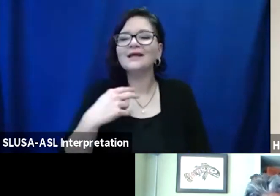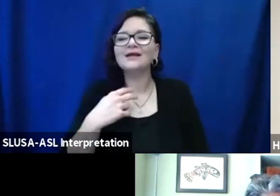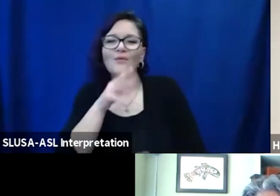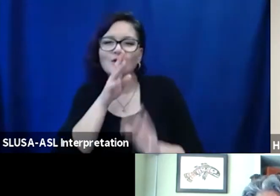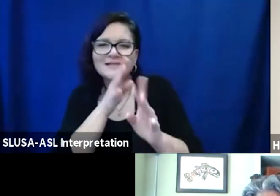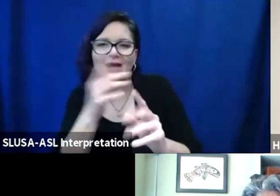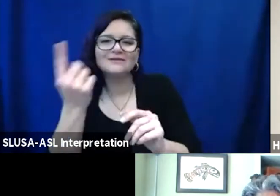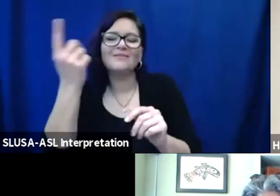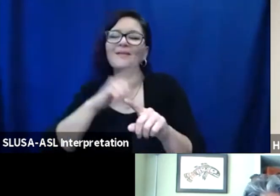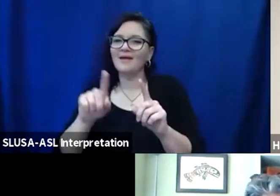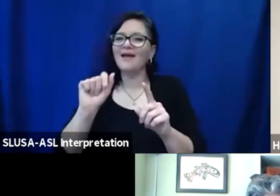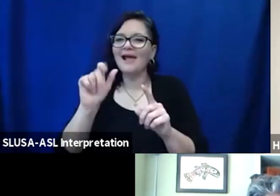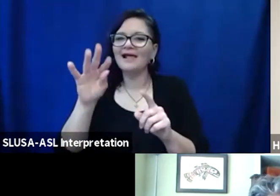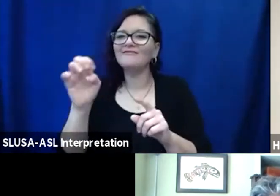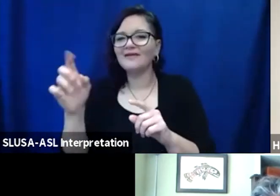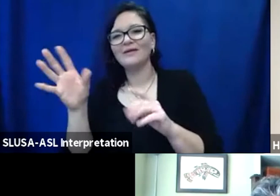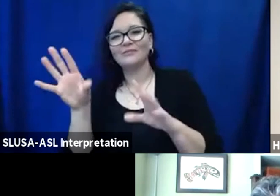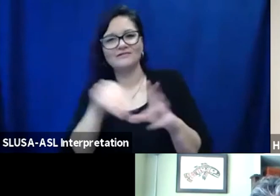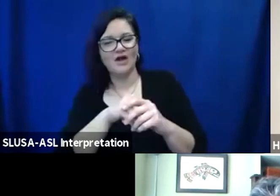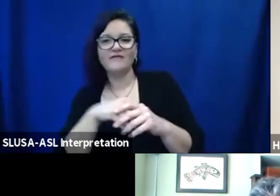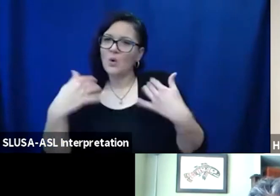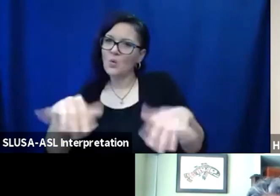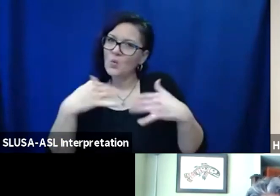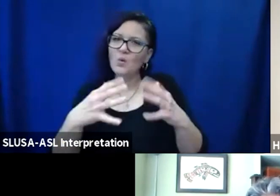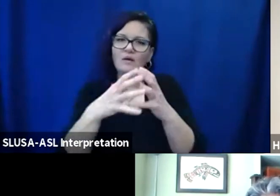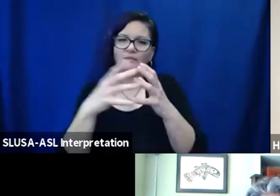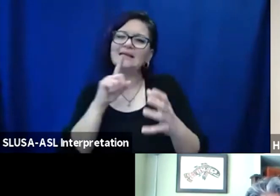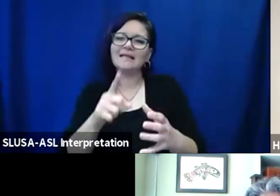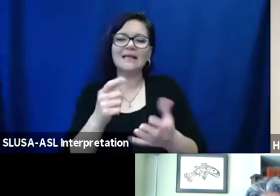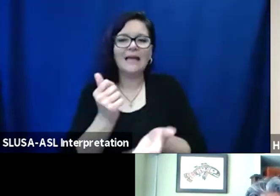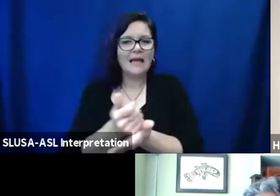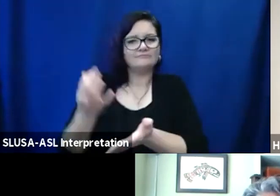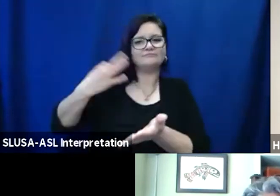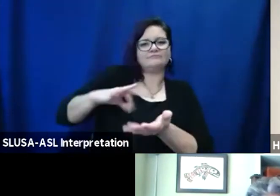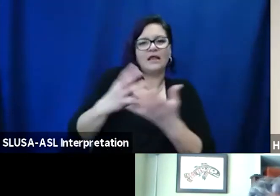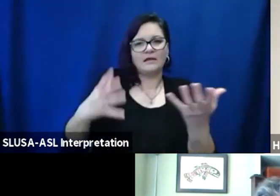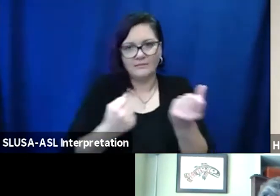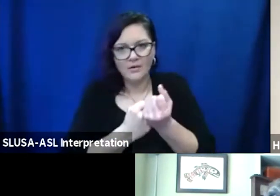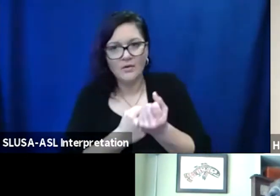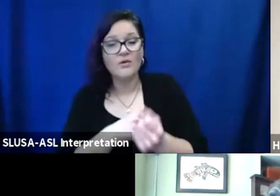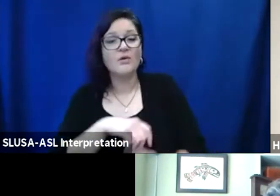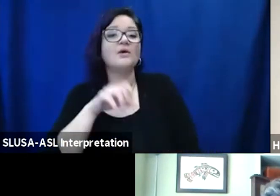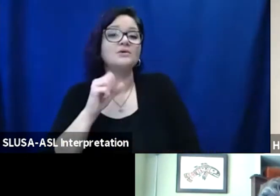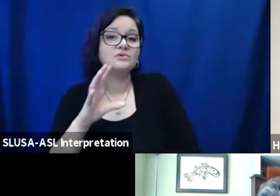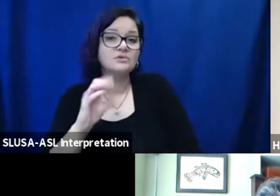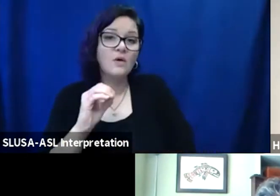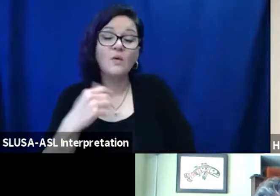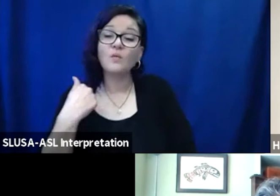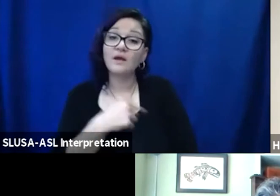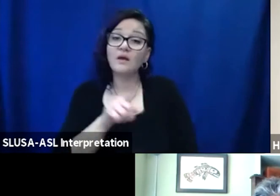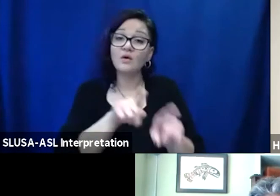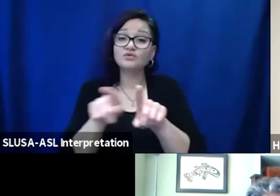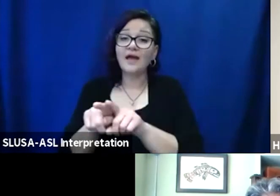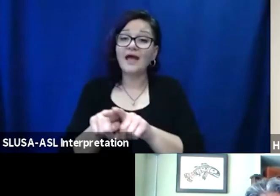really brought a lot of cachet to our program. And this past year, we had the privilege of continuing our work with